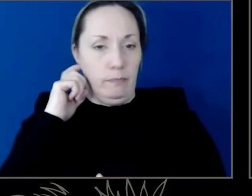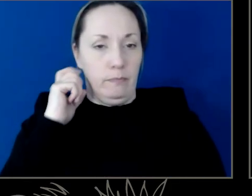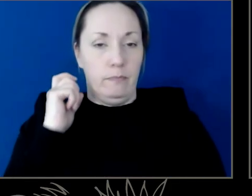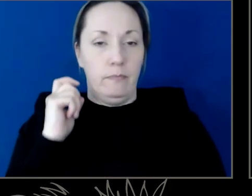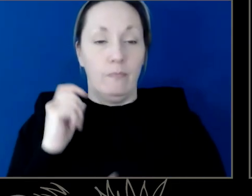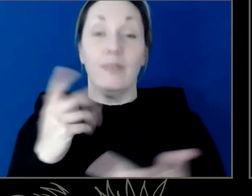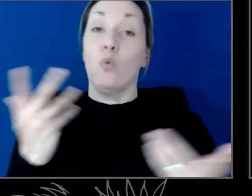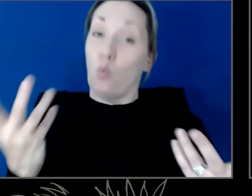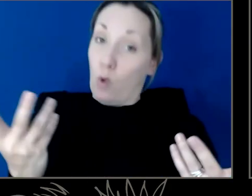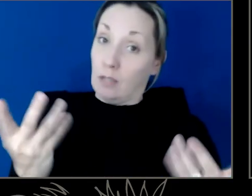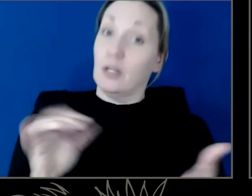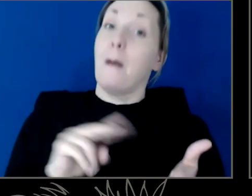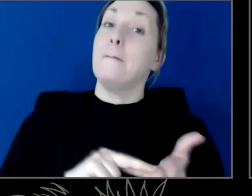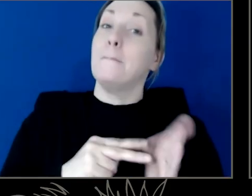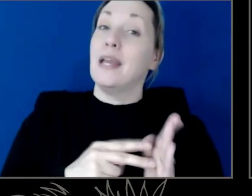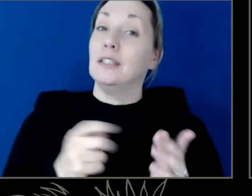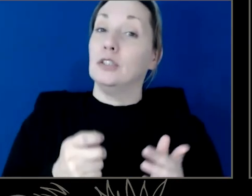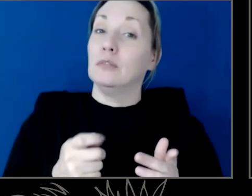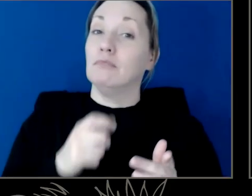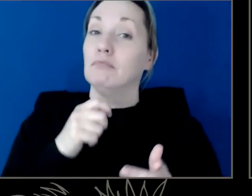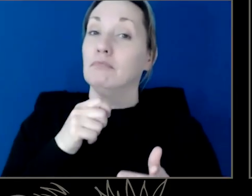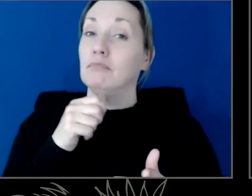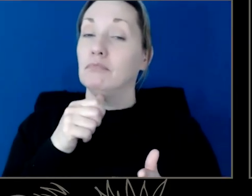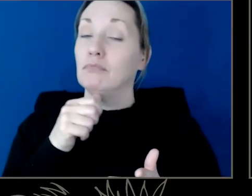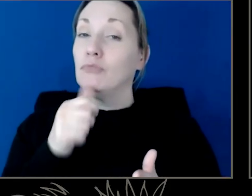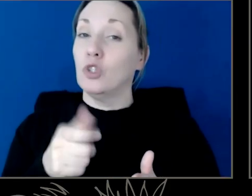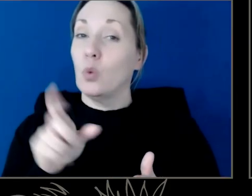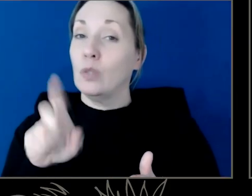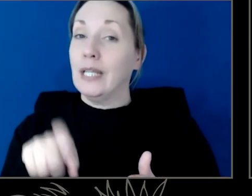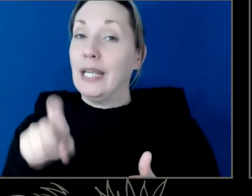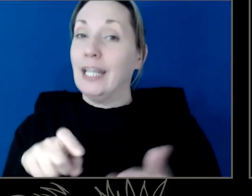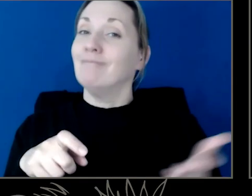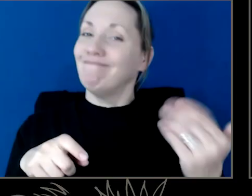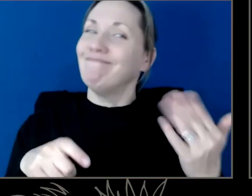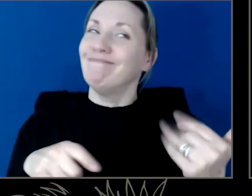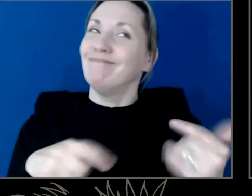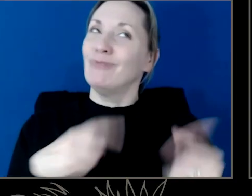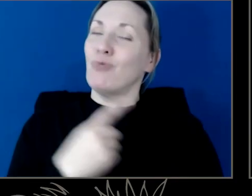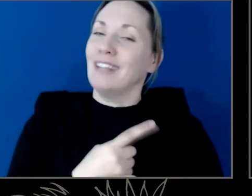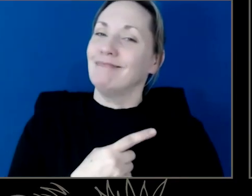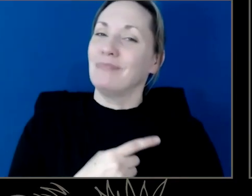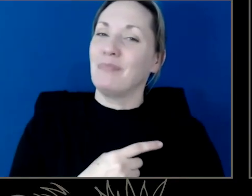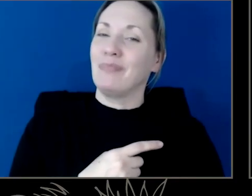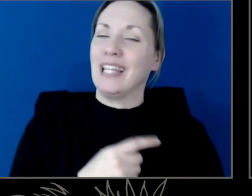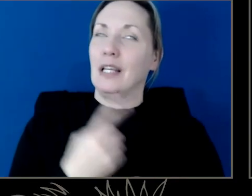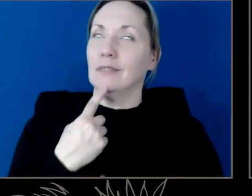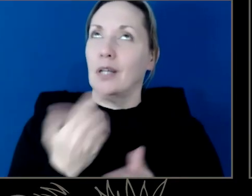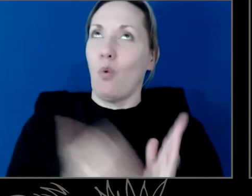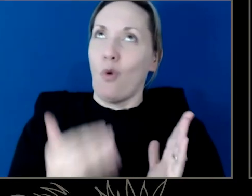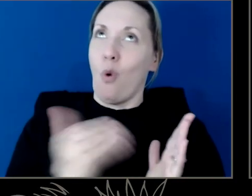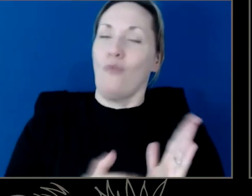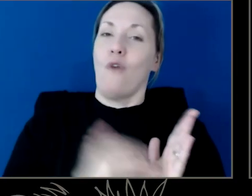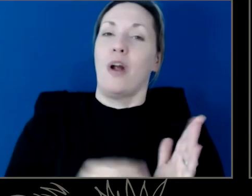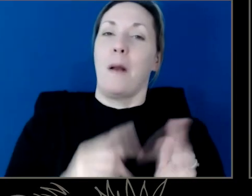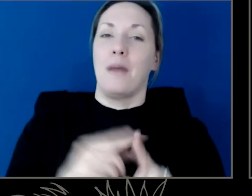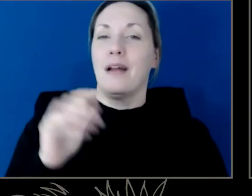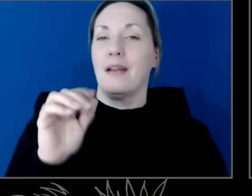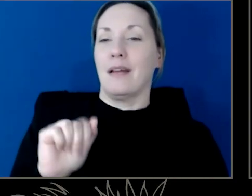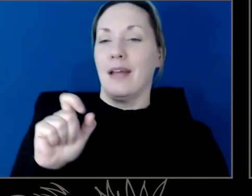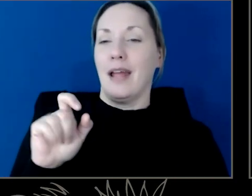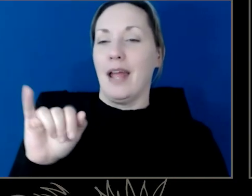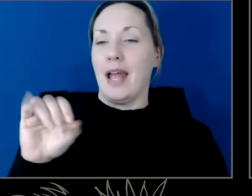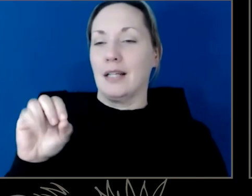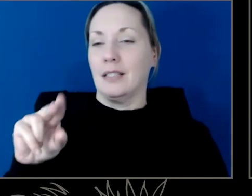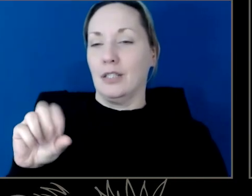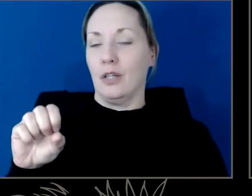which removes the need for, I bet you guessed it because I've said it 50 times, but Axios requests.